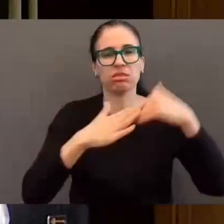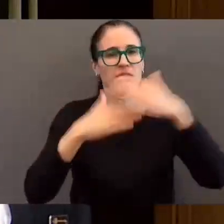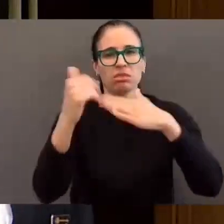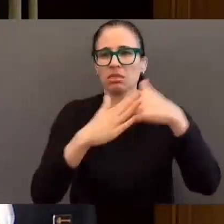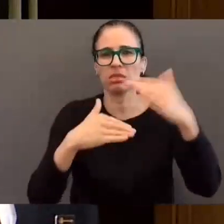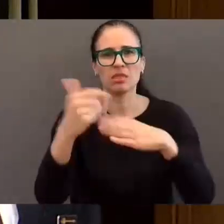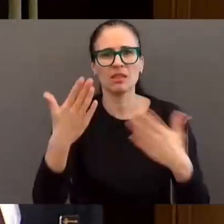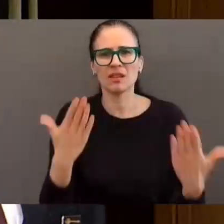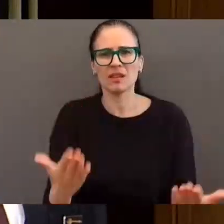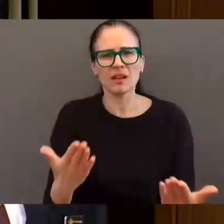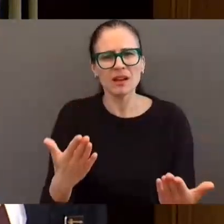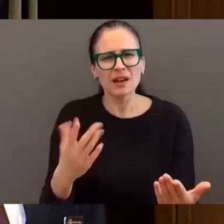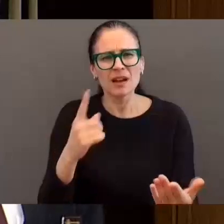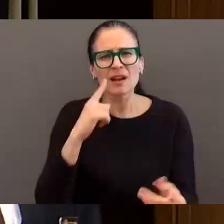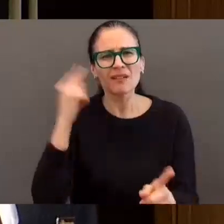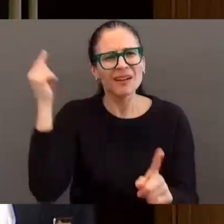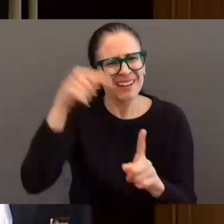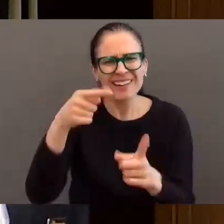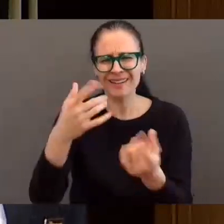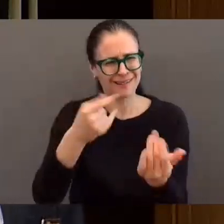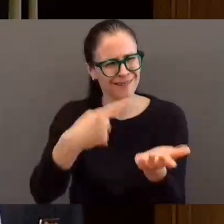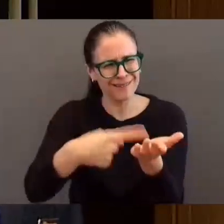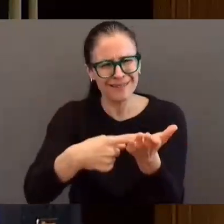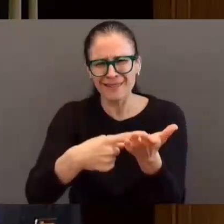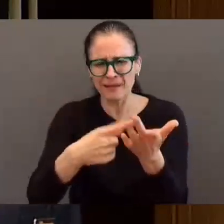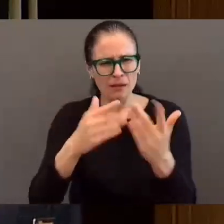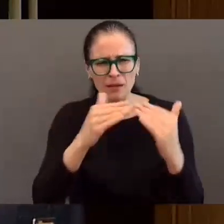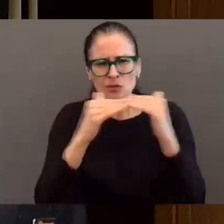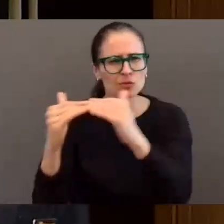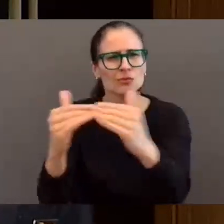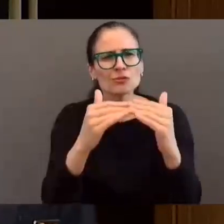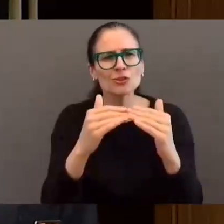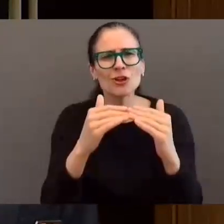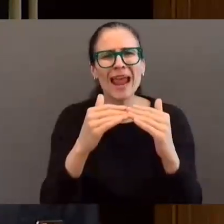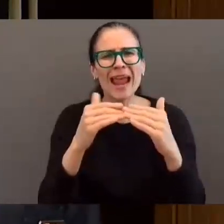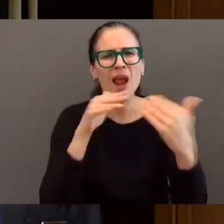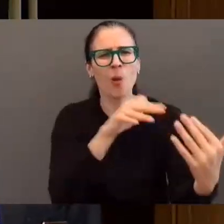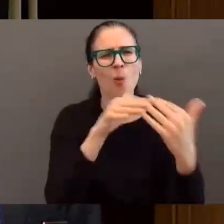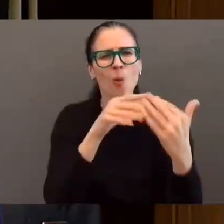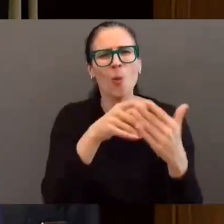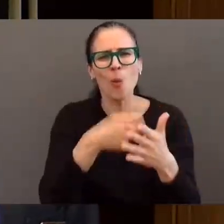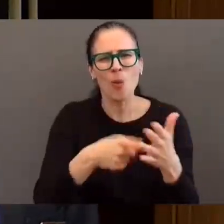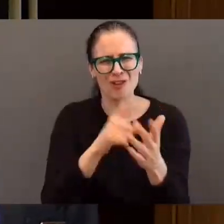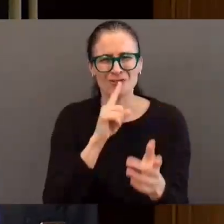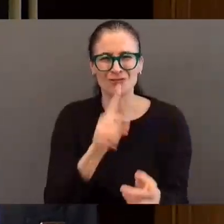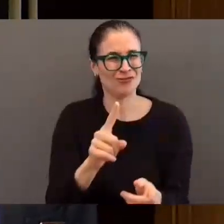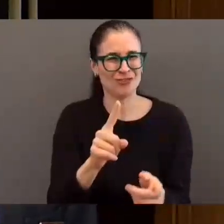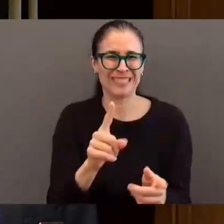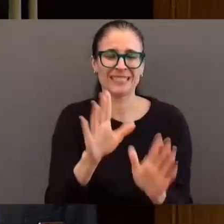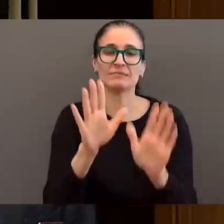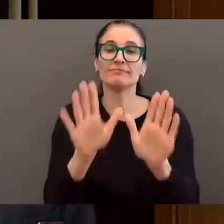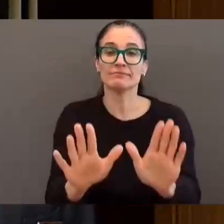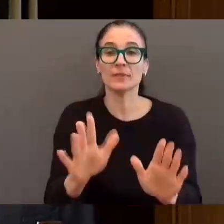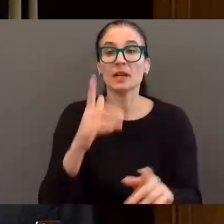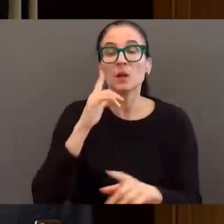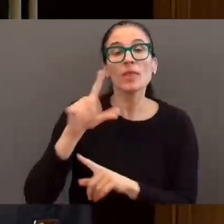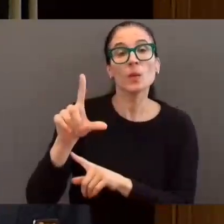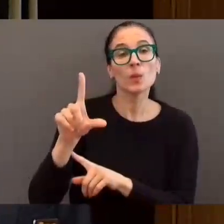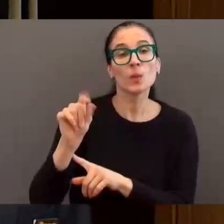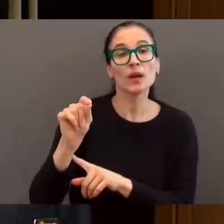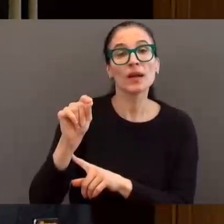should know, that the 2024 Criminal Intelligence Service Canada report shows that the number of crime